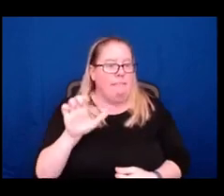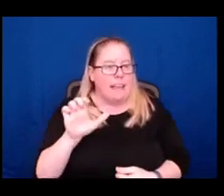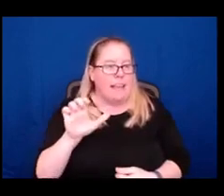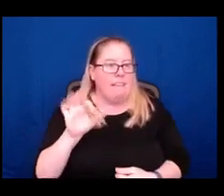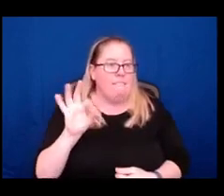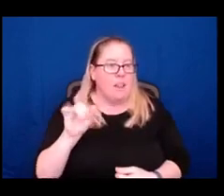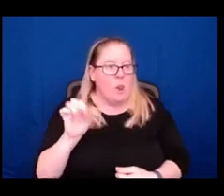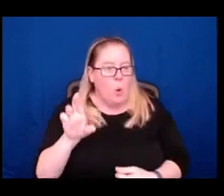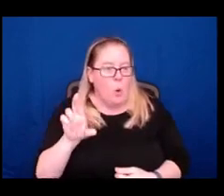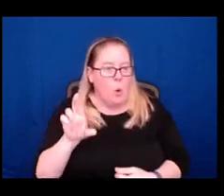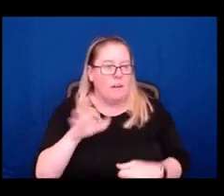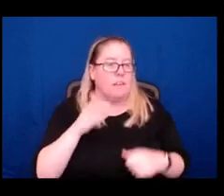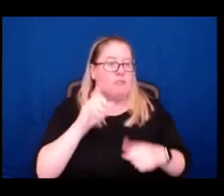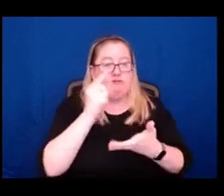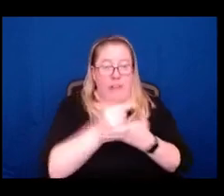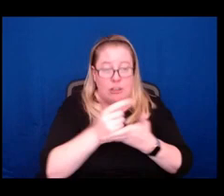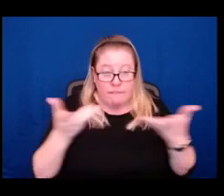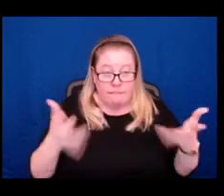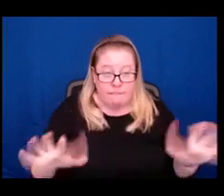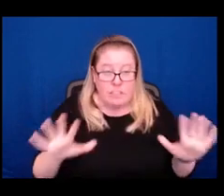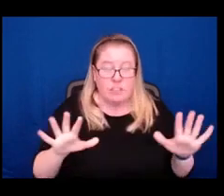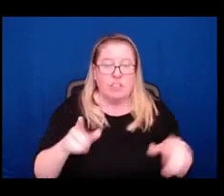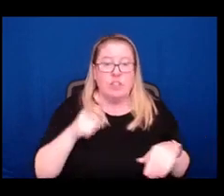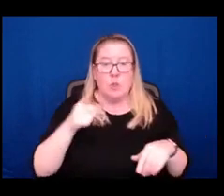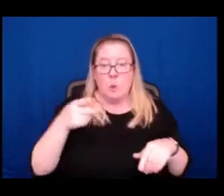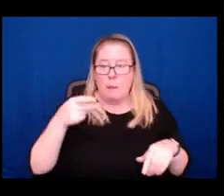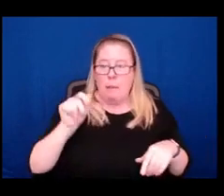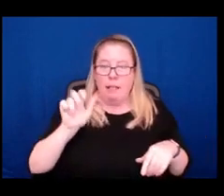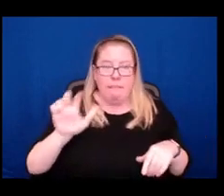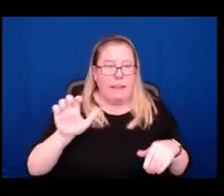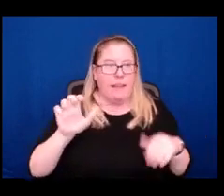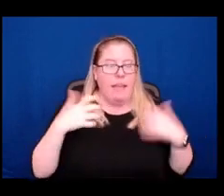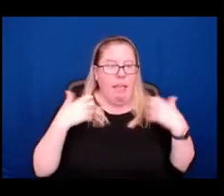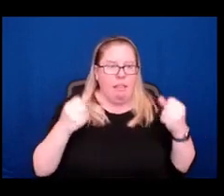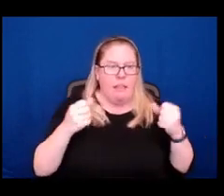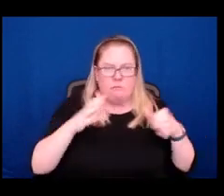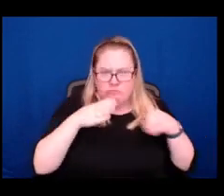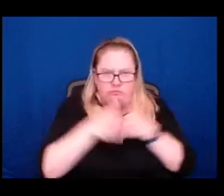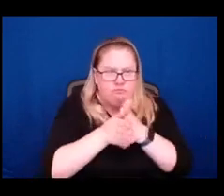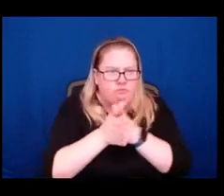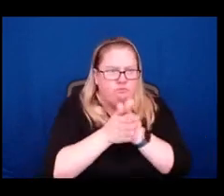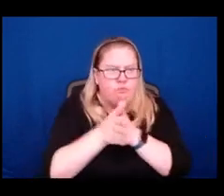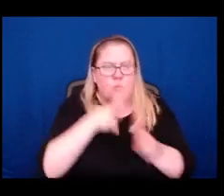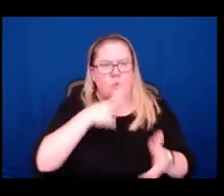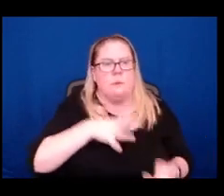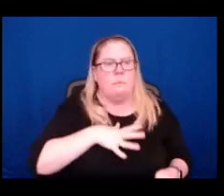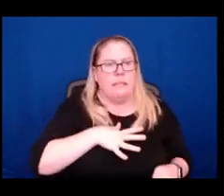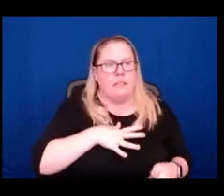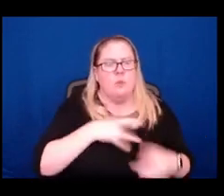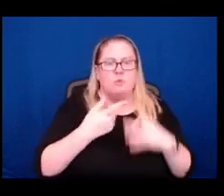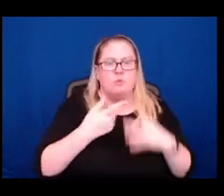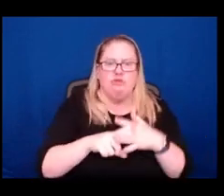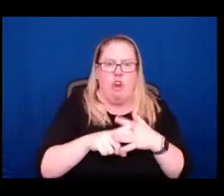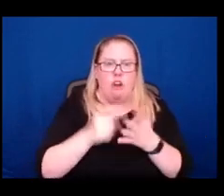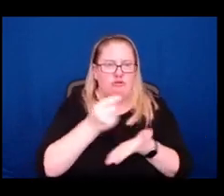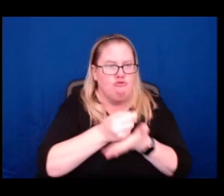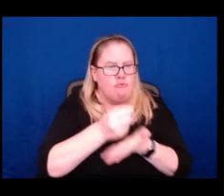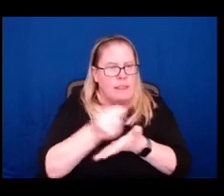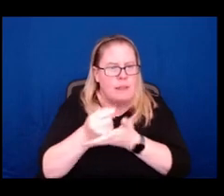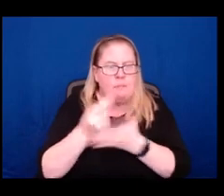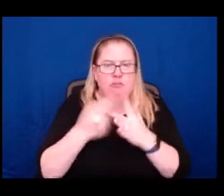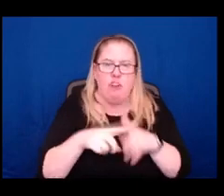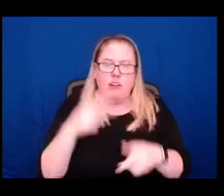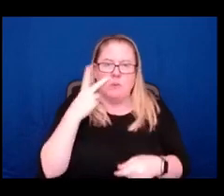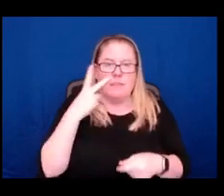naturally, even after graduation, when you are in pelvic health and you're really passionate about women, you start to treat them and you start to see kind of